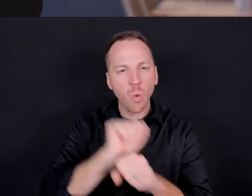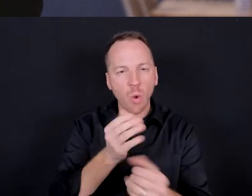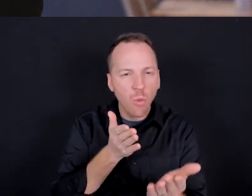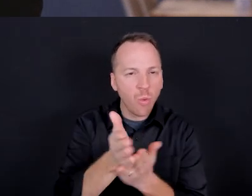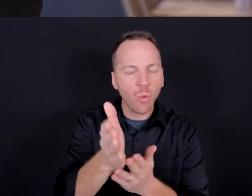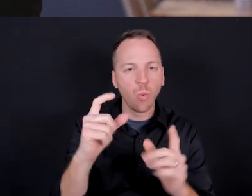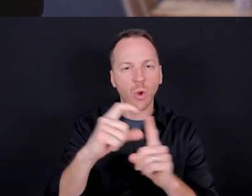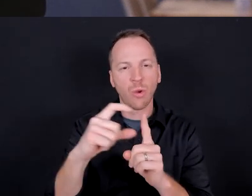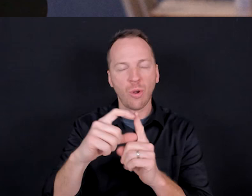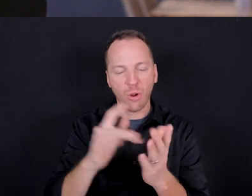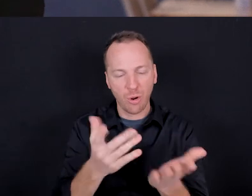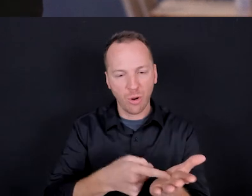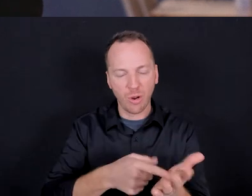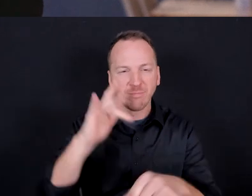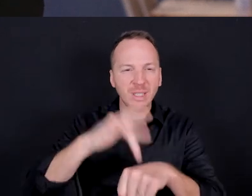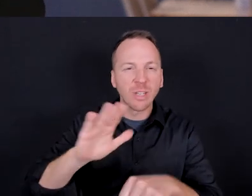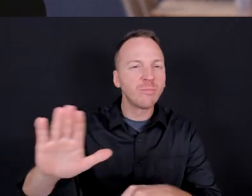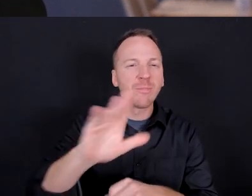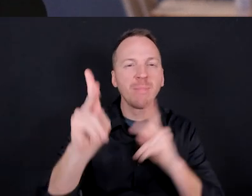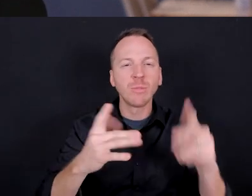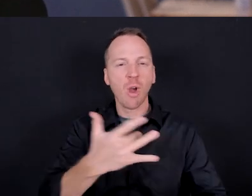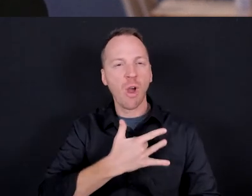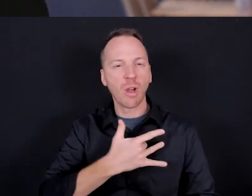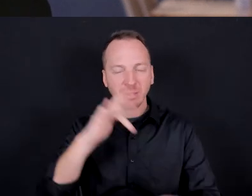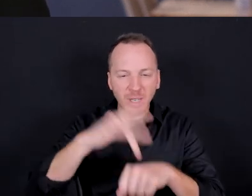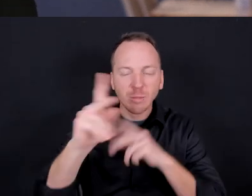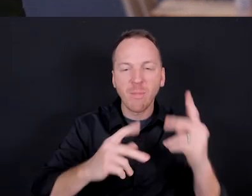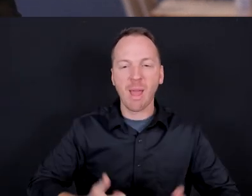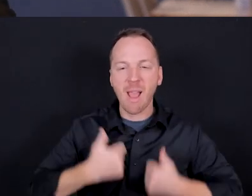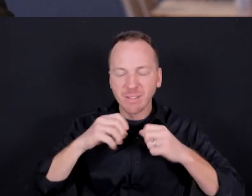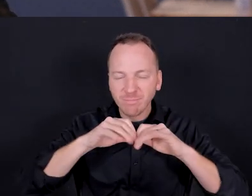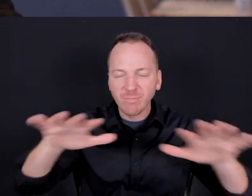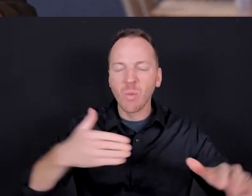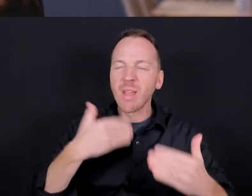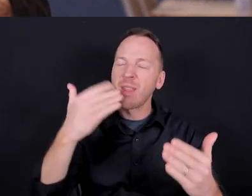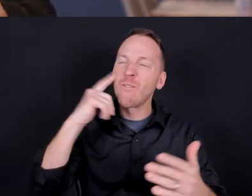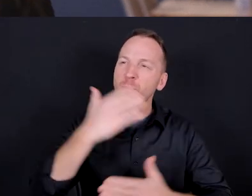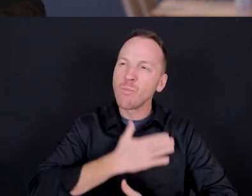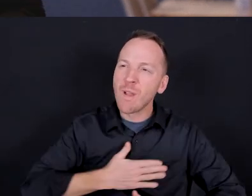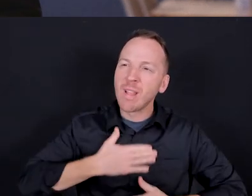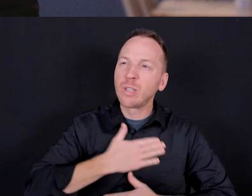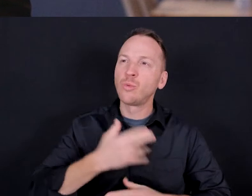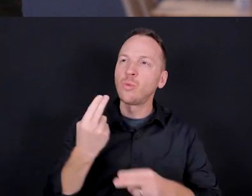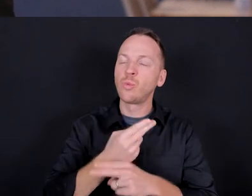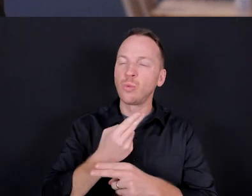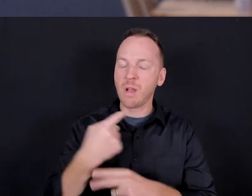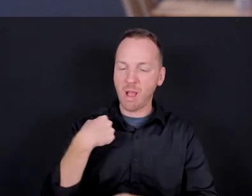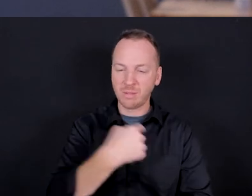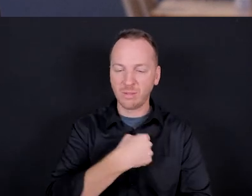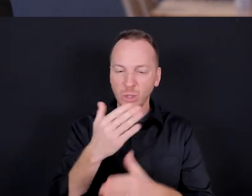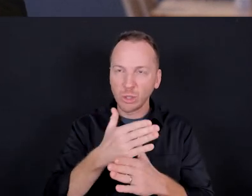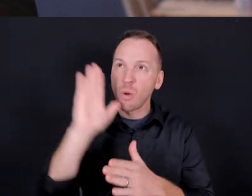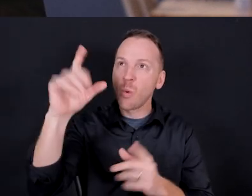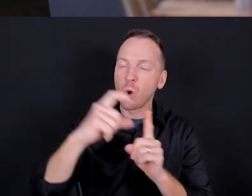Word, that you'll touch hearts and lives. And we thank you for the privilege of using us to share that word.